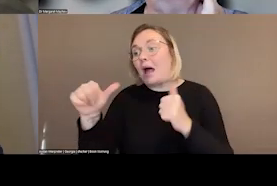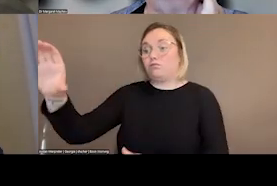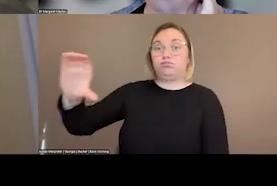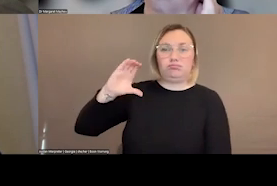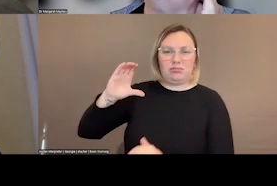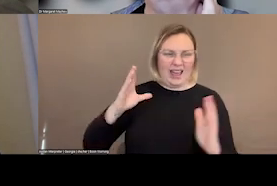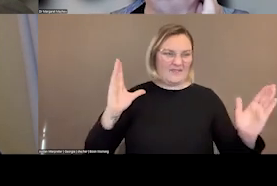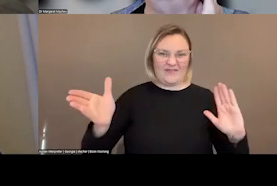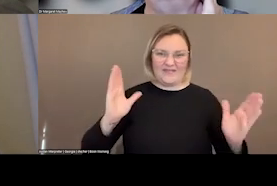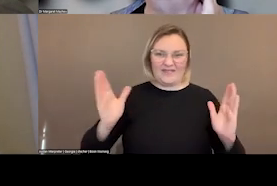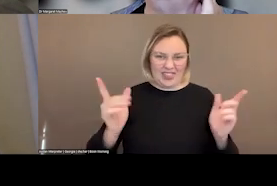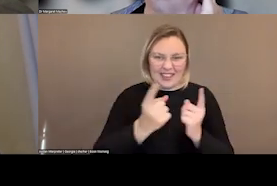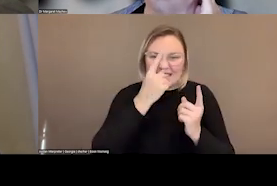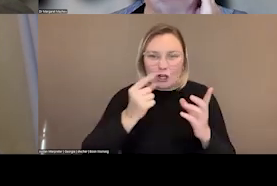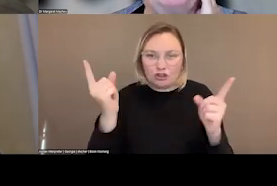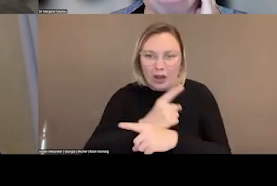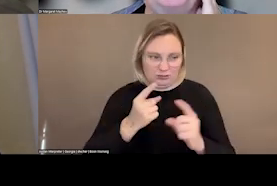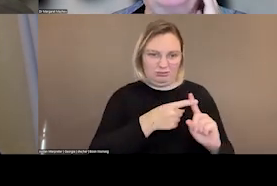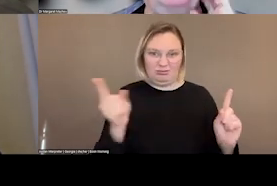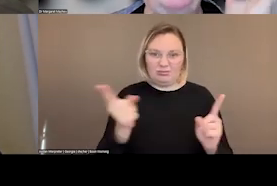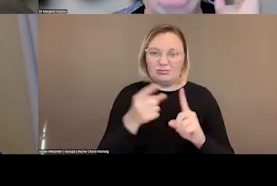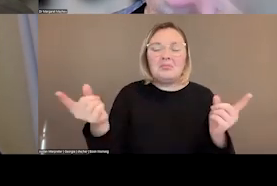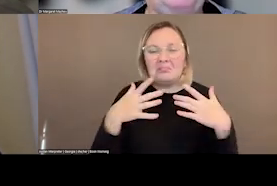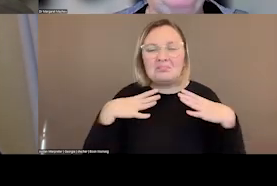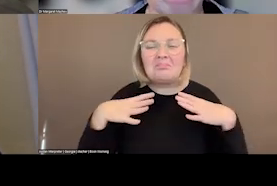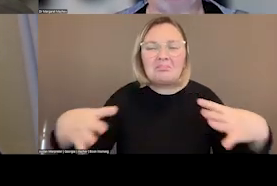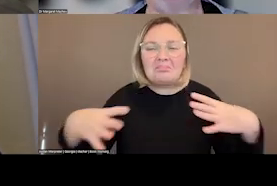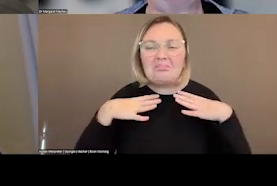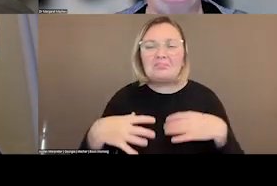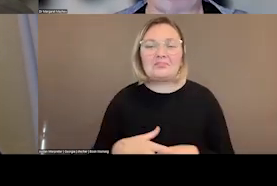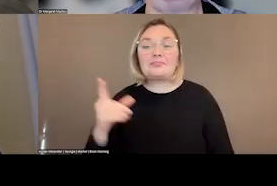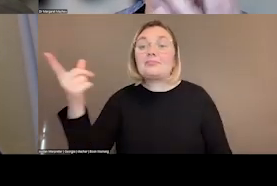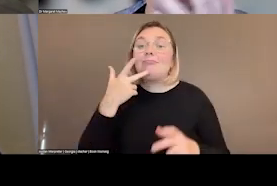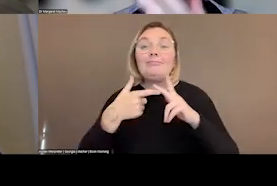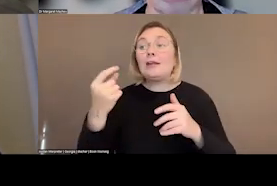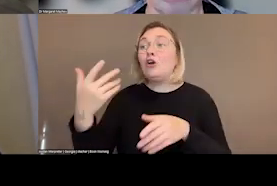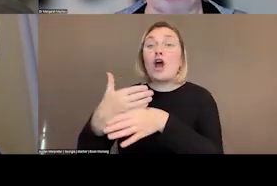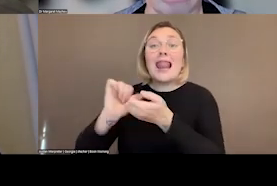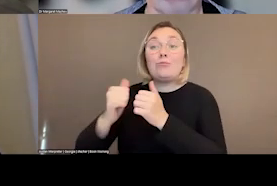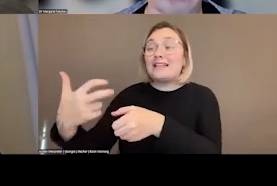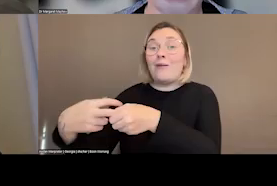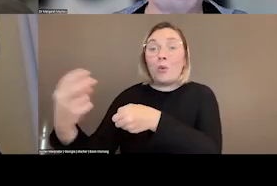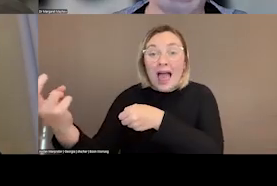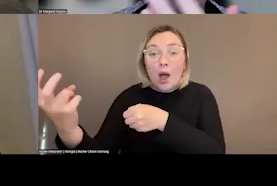so it's fine. Yeah. So if one of my collaborators pulls out and our artist fee goes